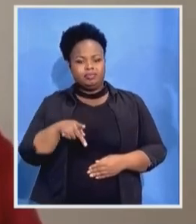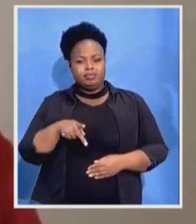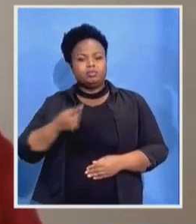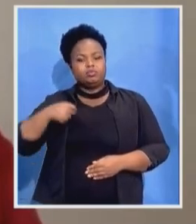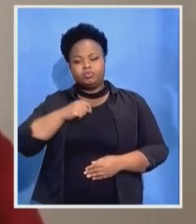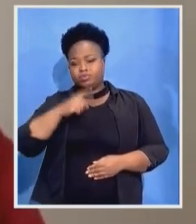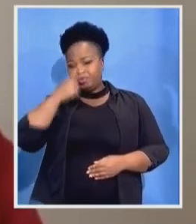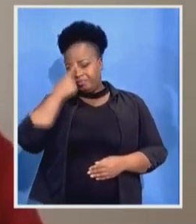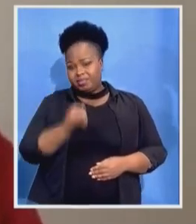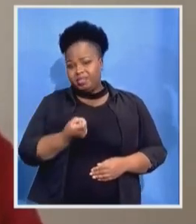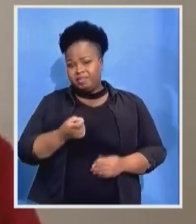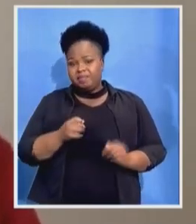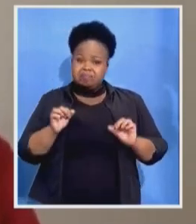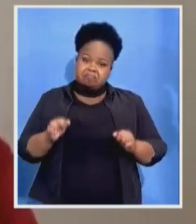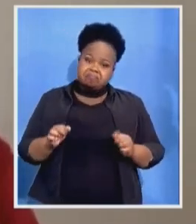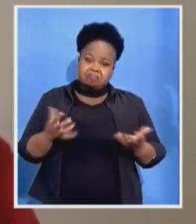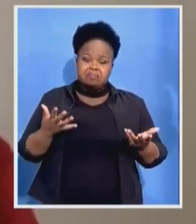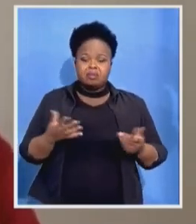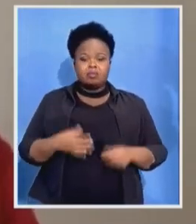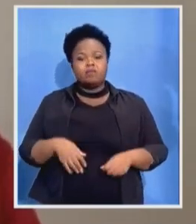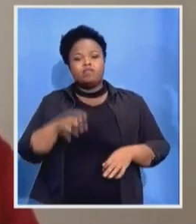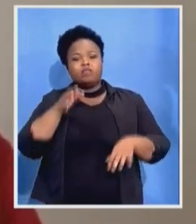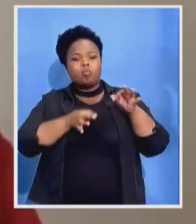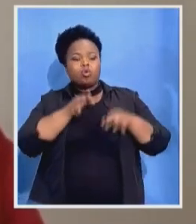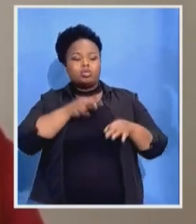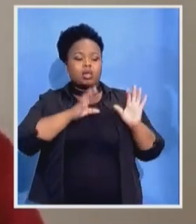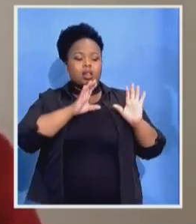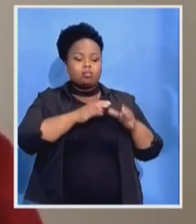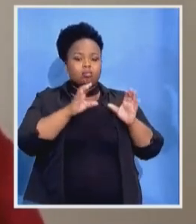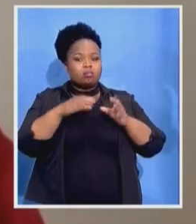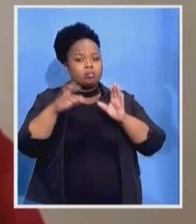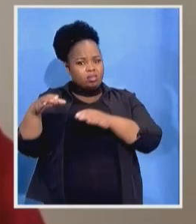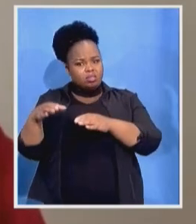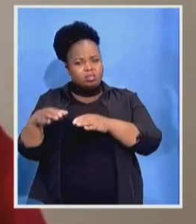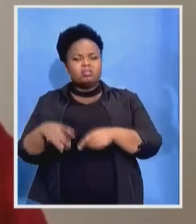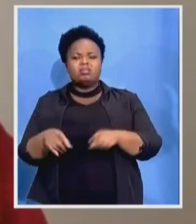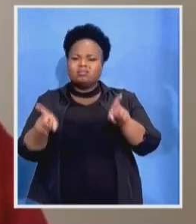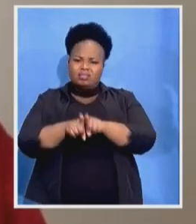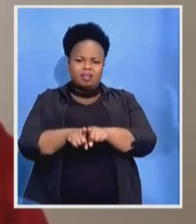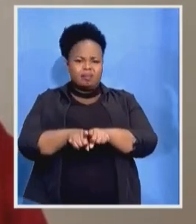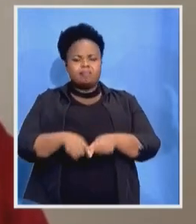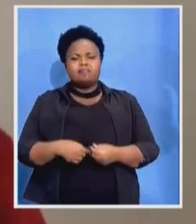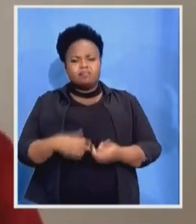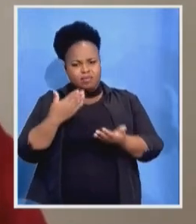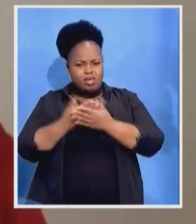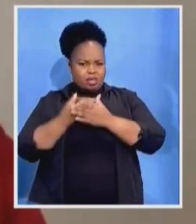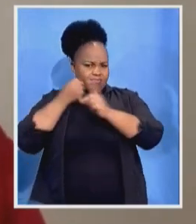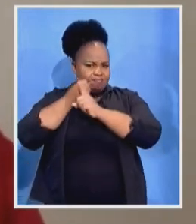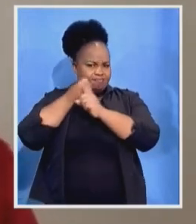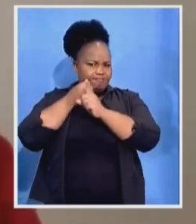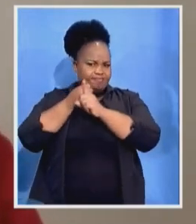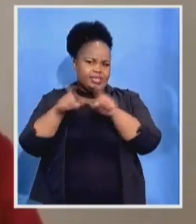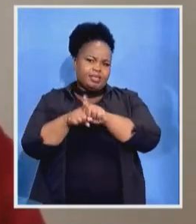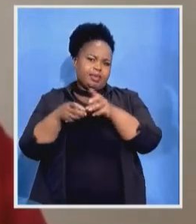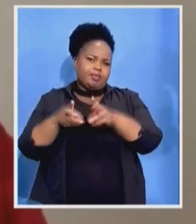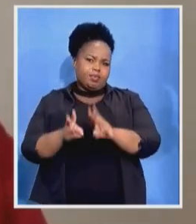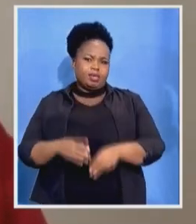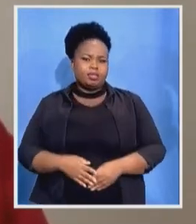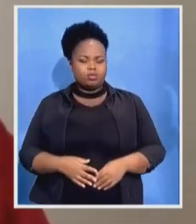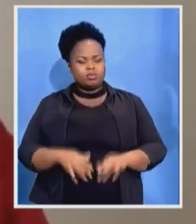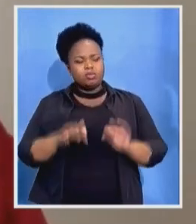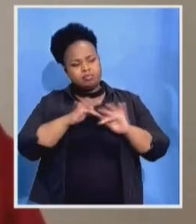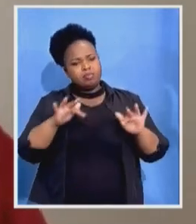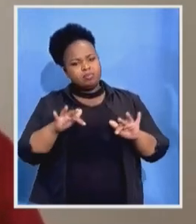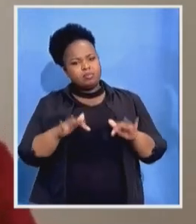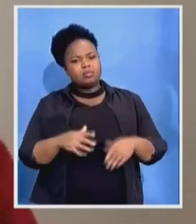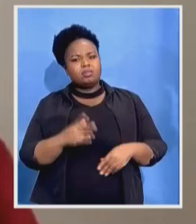we are doing this, are also able to stand up to fight for these things, our people will be left on their own. These are